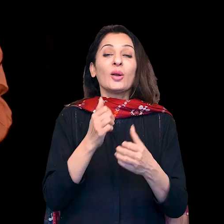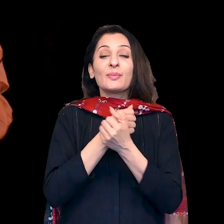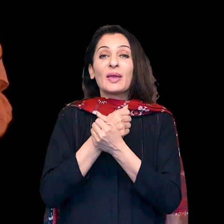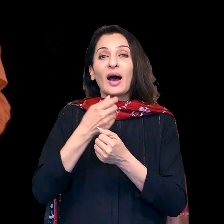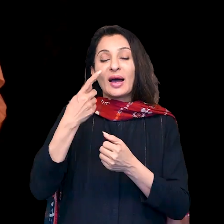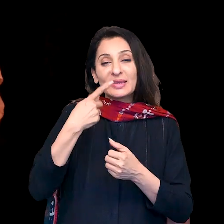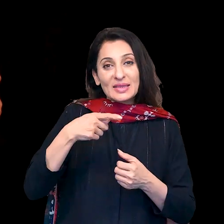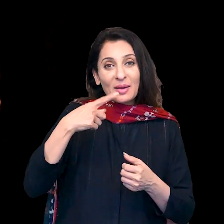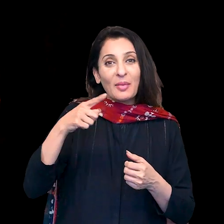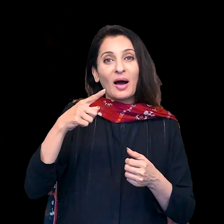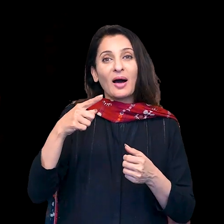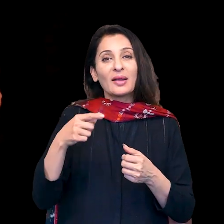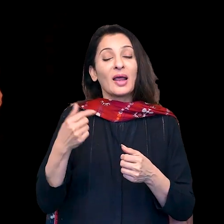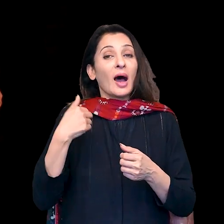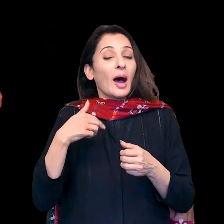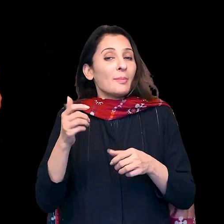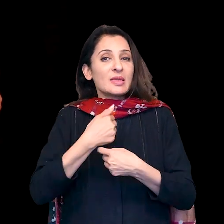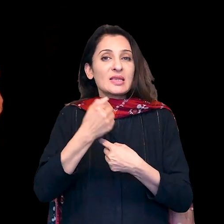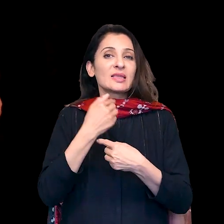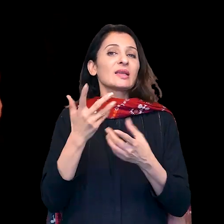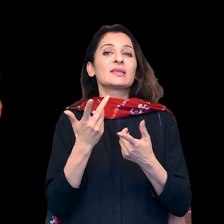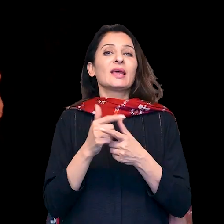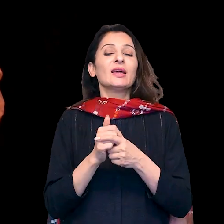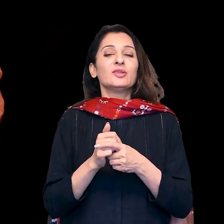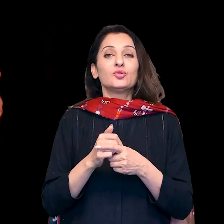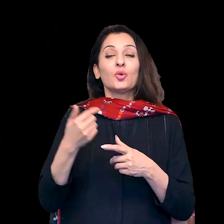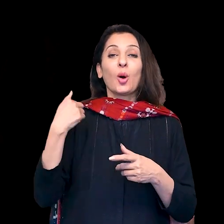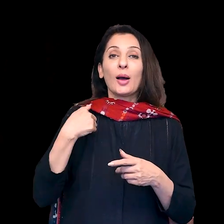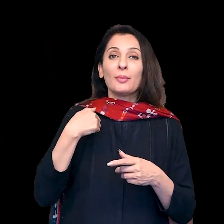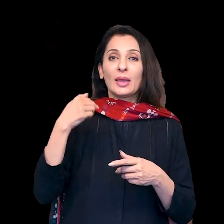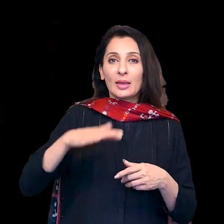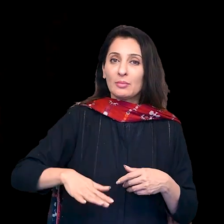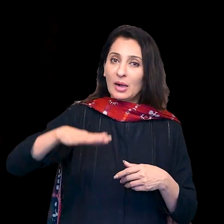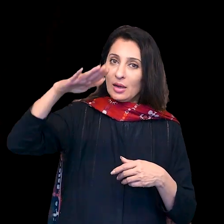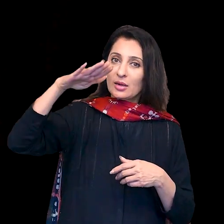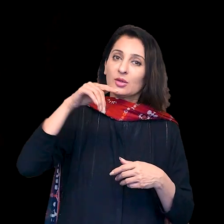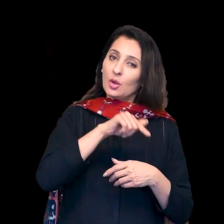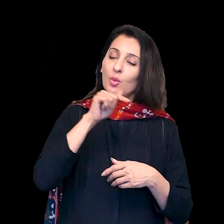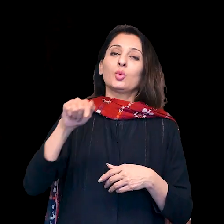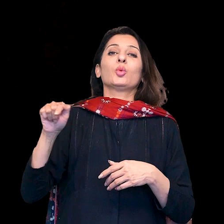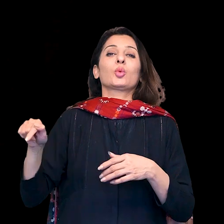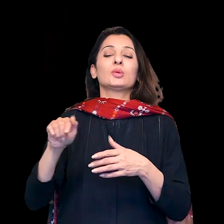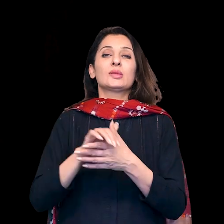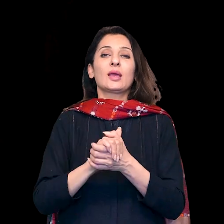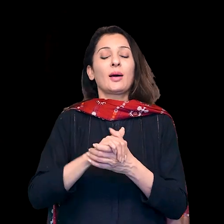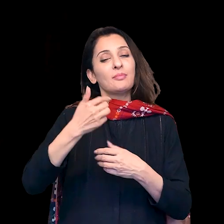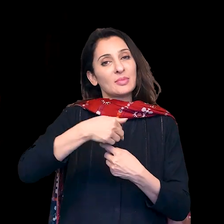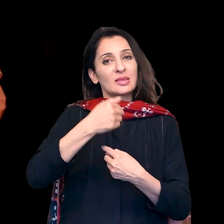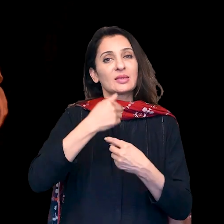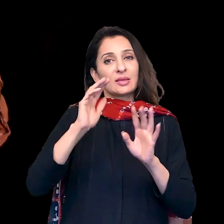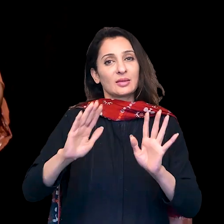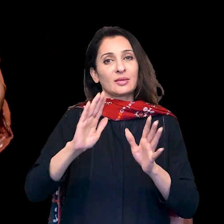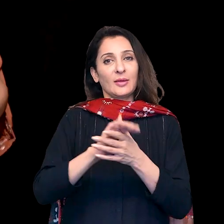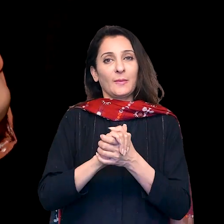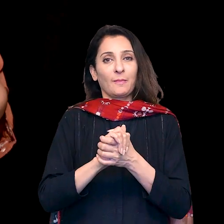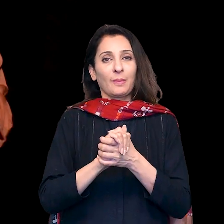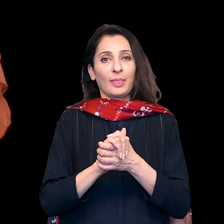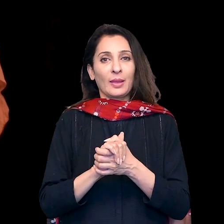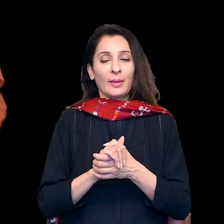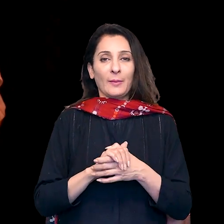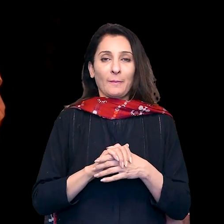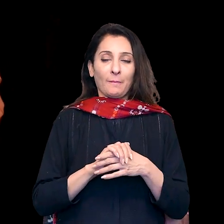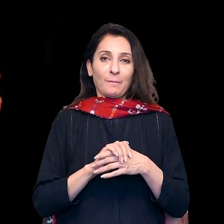us. Another thing we also learn from them is what to do when there is conflict, how to manage conflict, how to resolve